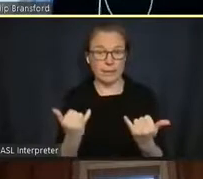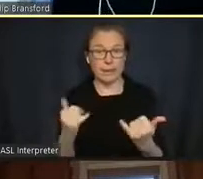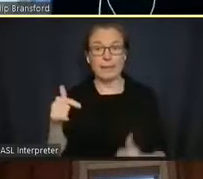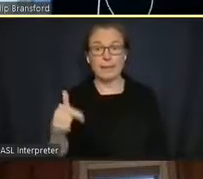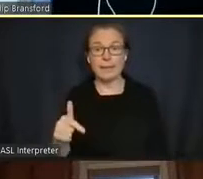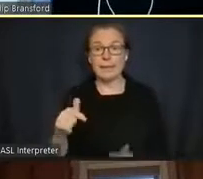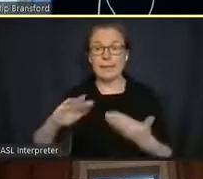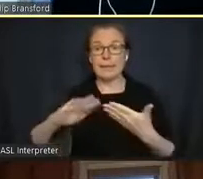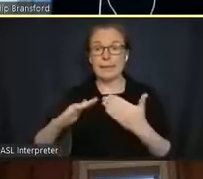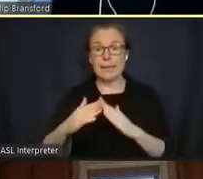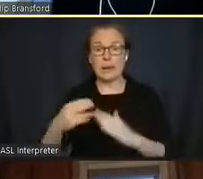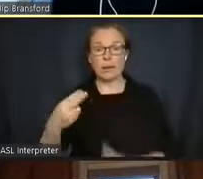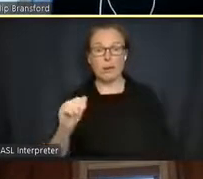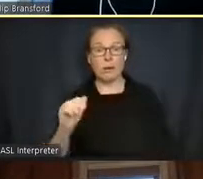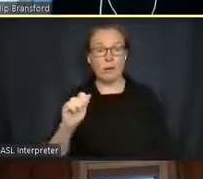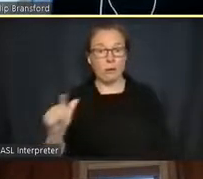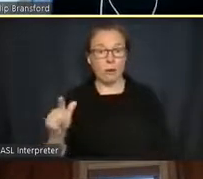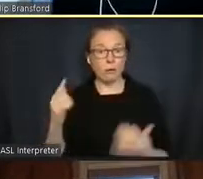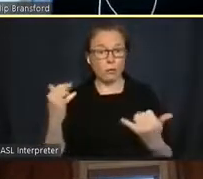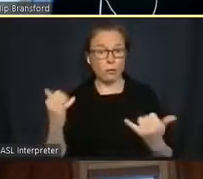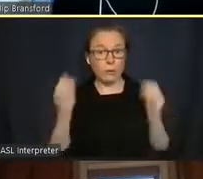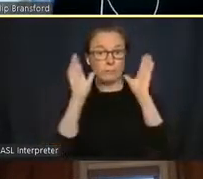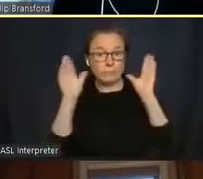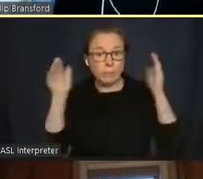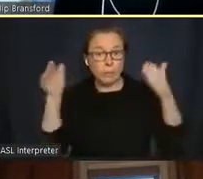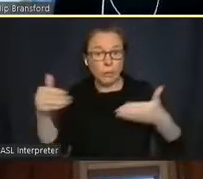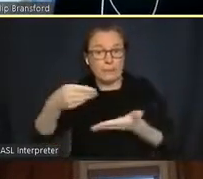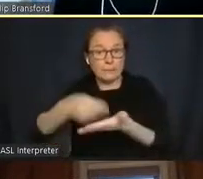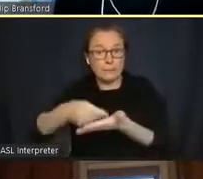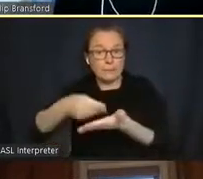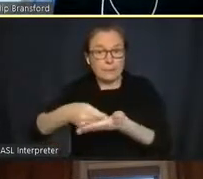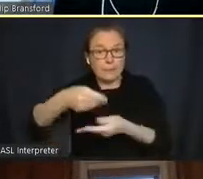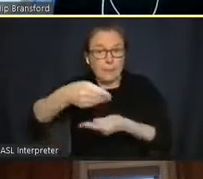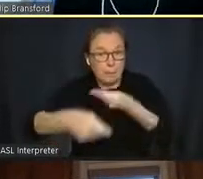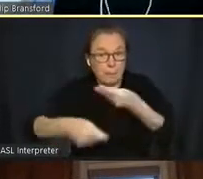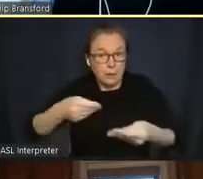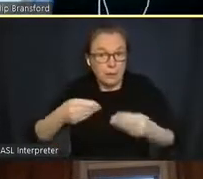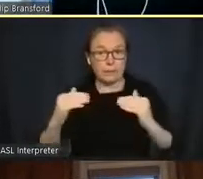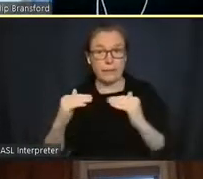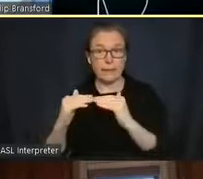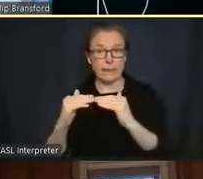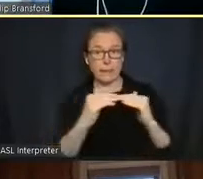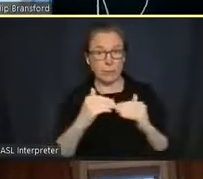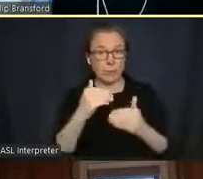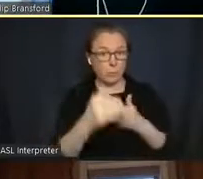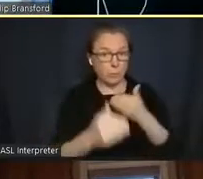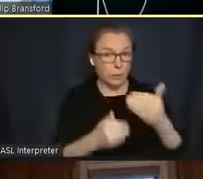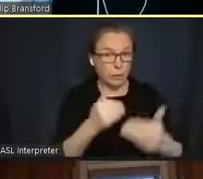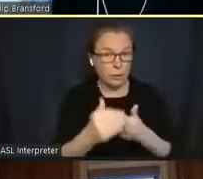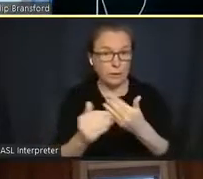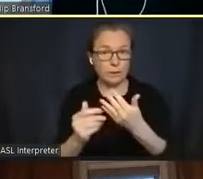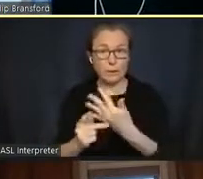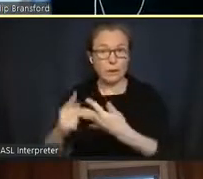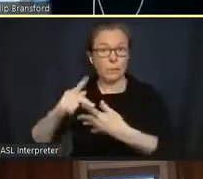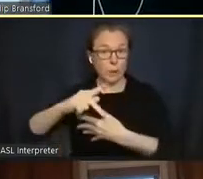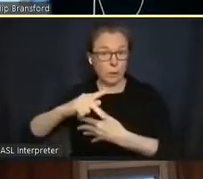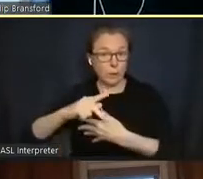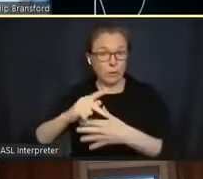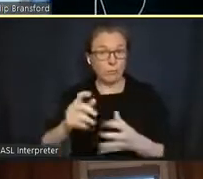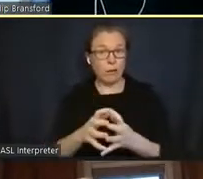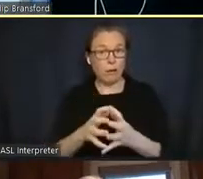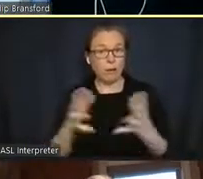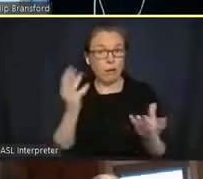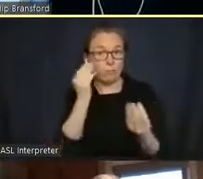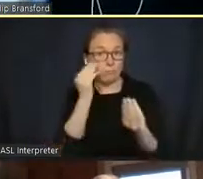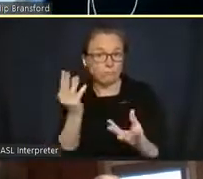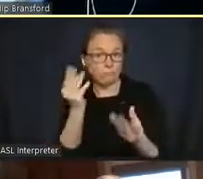will focus on our budget, our equity process, our priorities. We have a lot in store for you